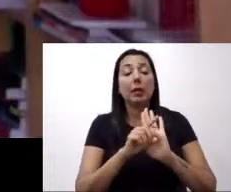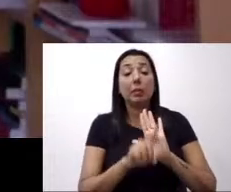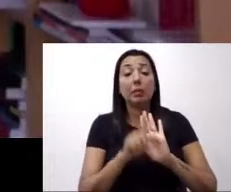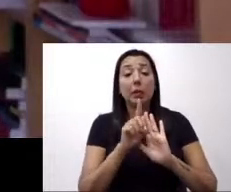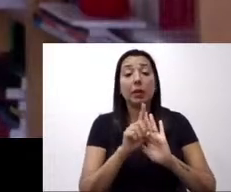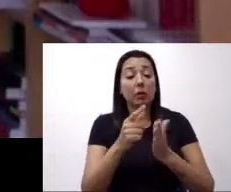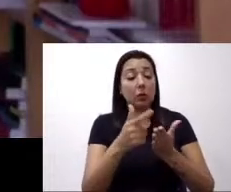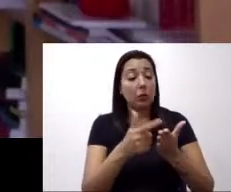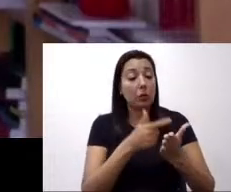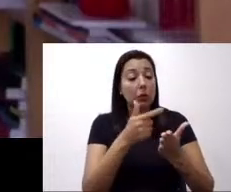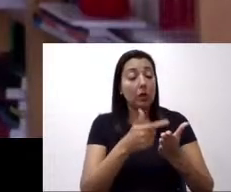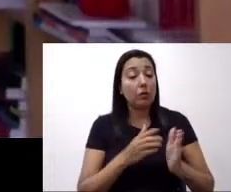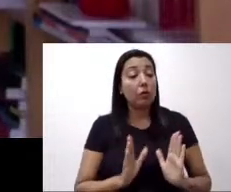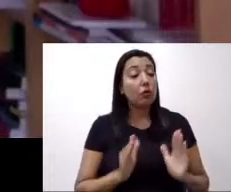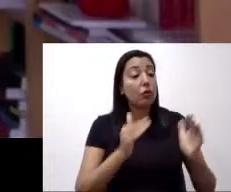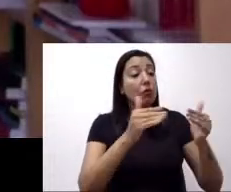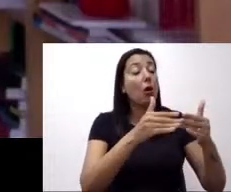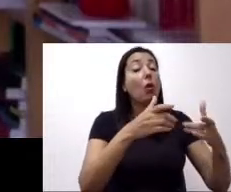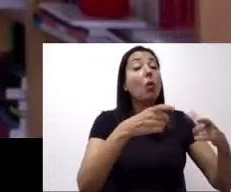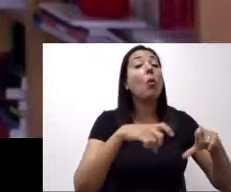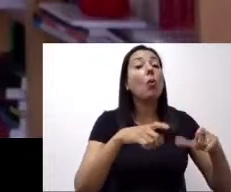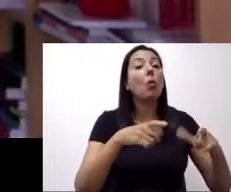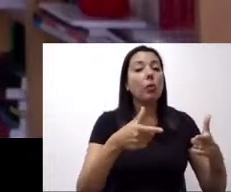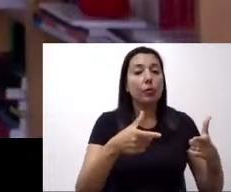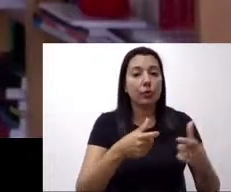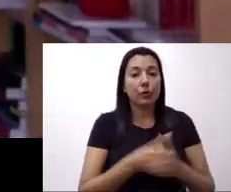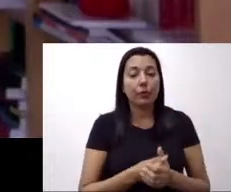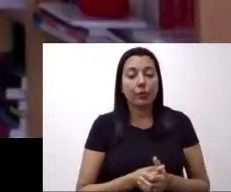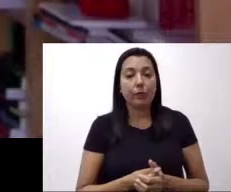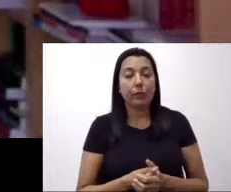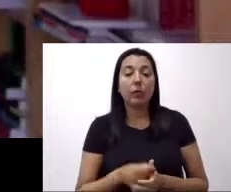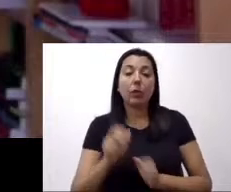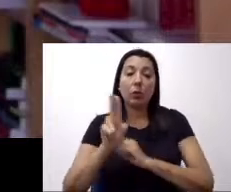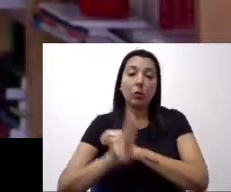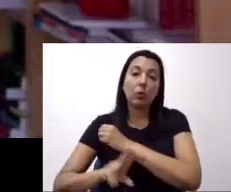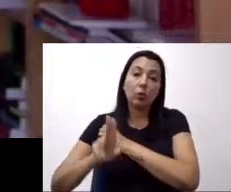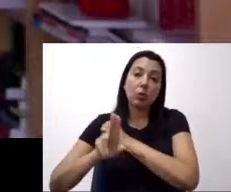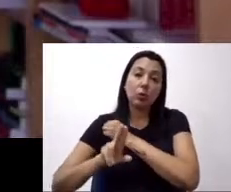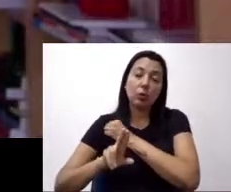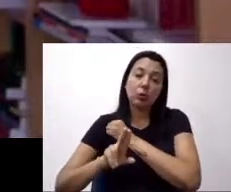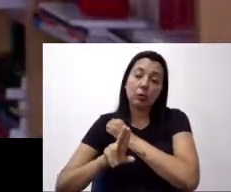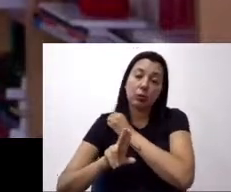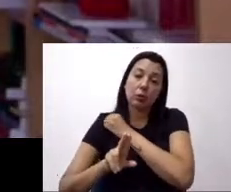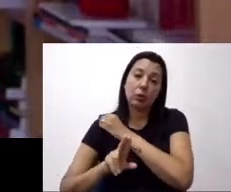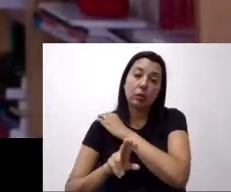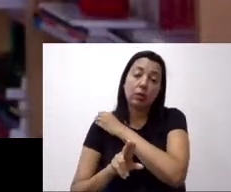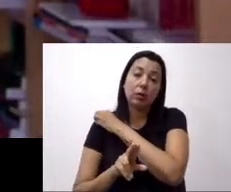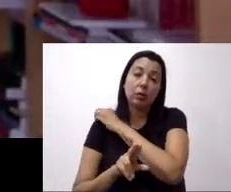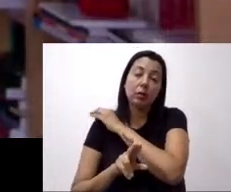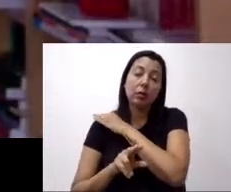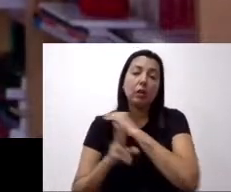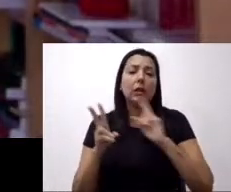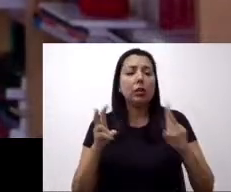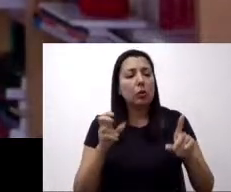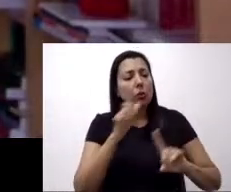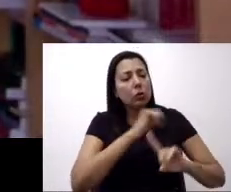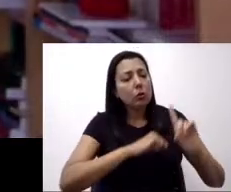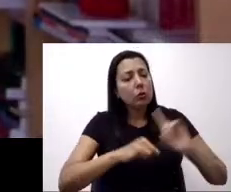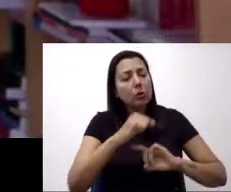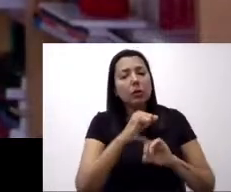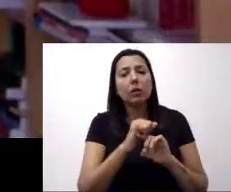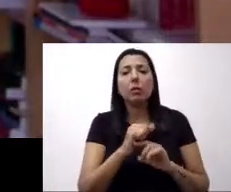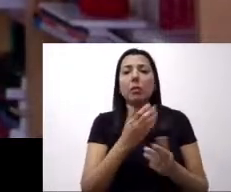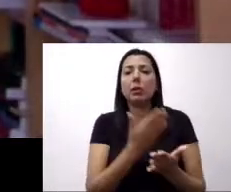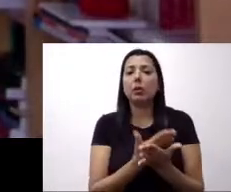on usages of sociological approaches in order to study the